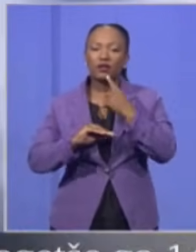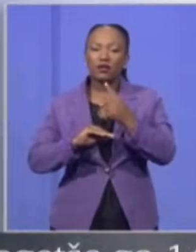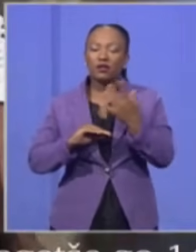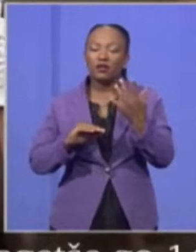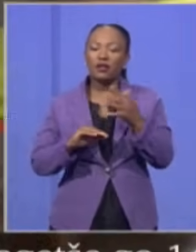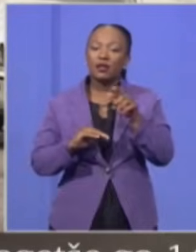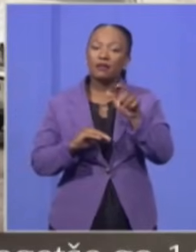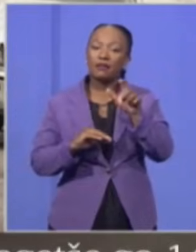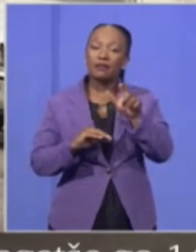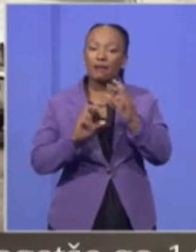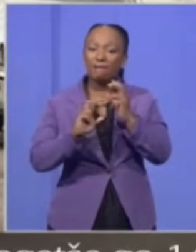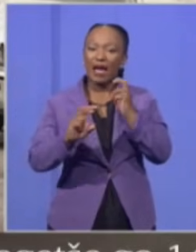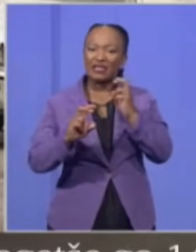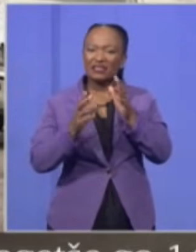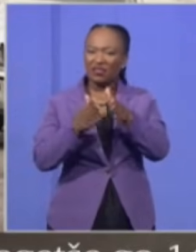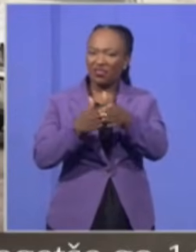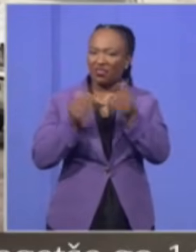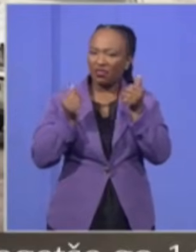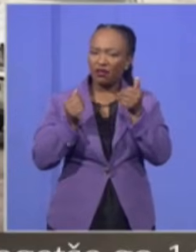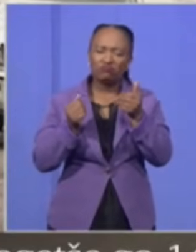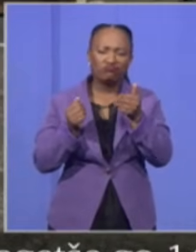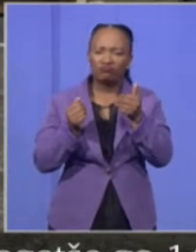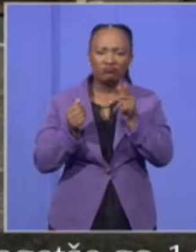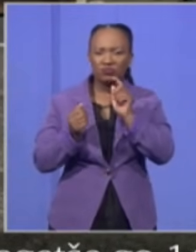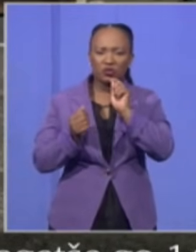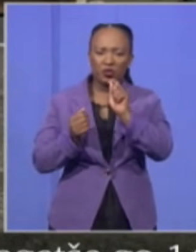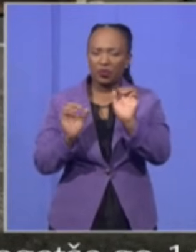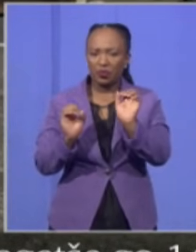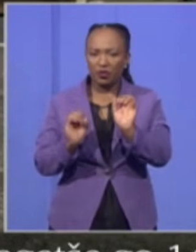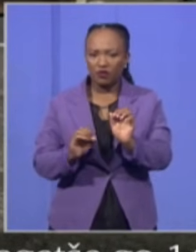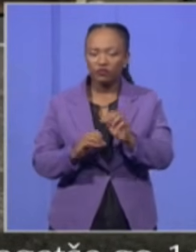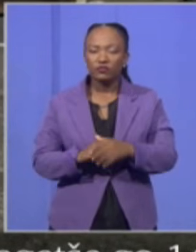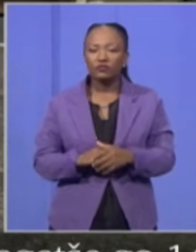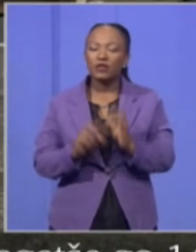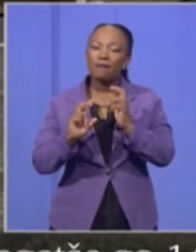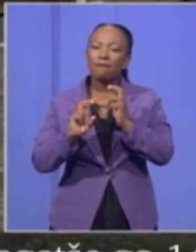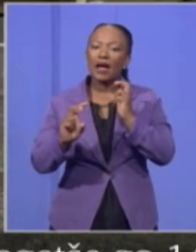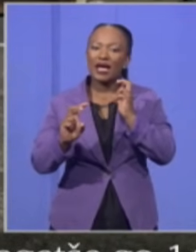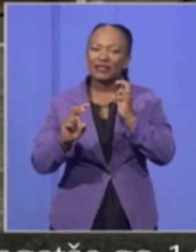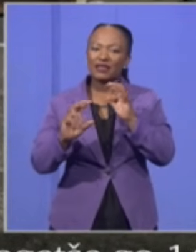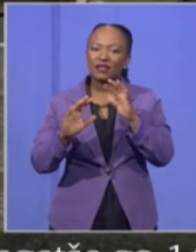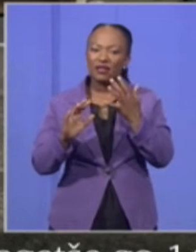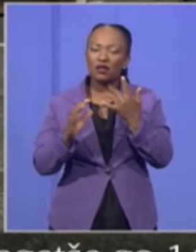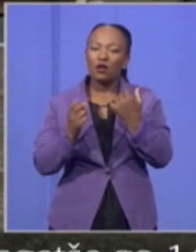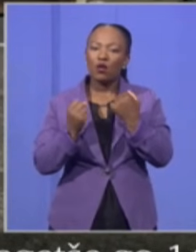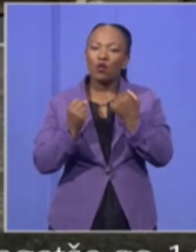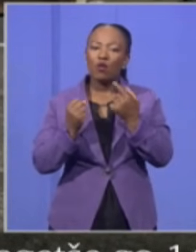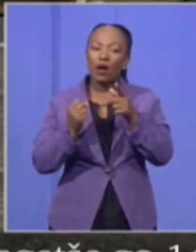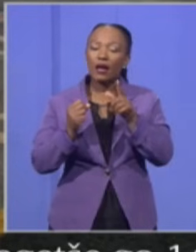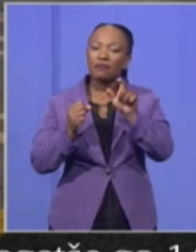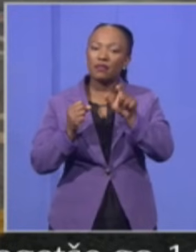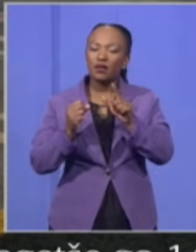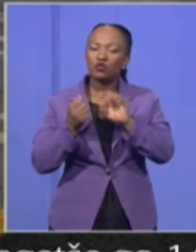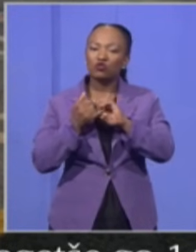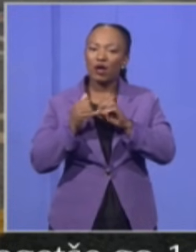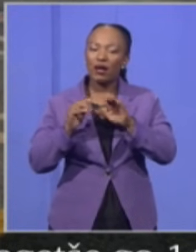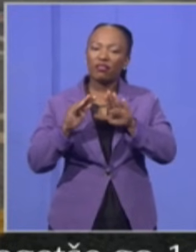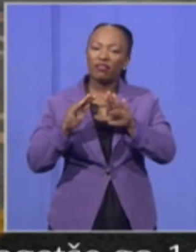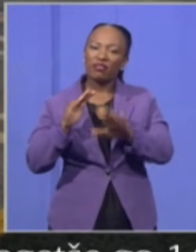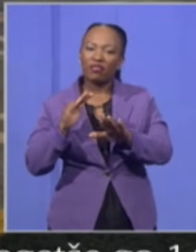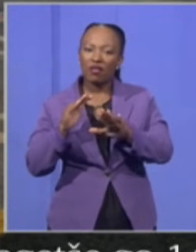pese e bja otlela ka lebelo la godimo. O bolela gore pese e menogile ge motledi a bja leka go emiša go efoga go